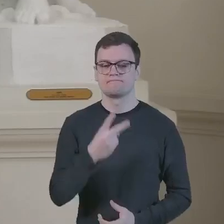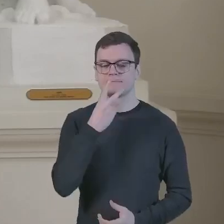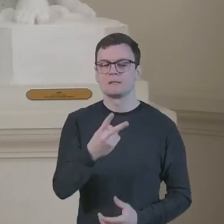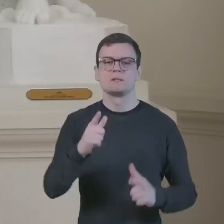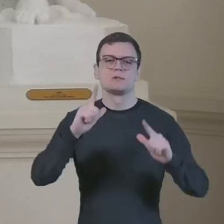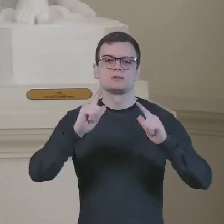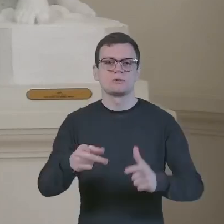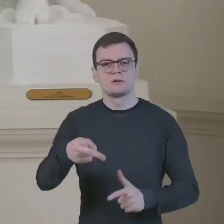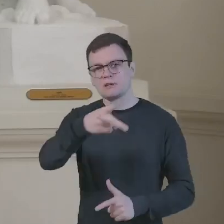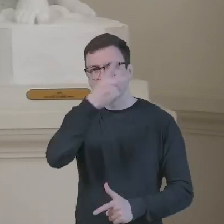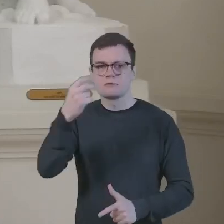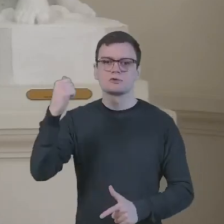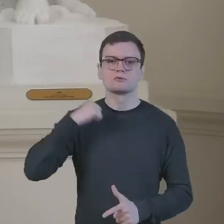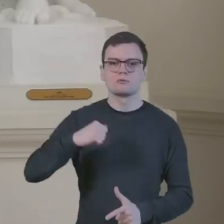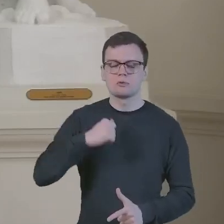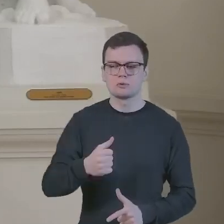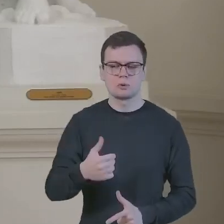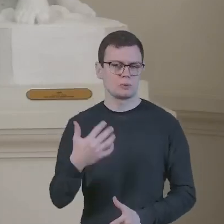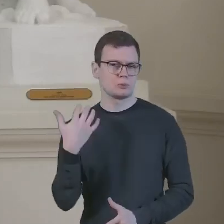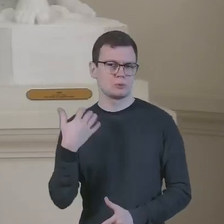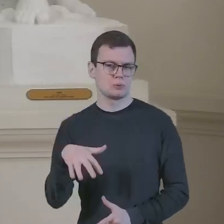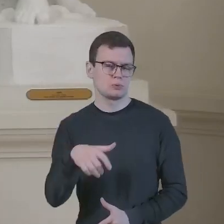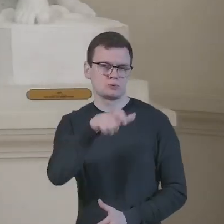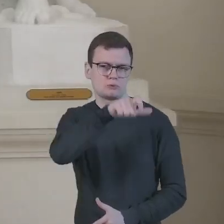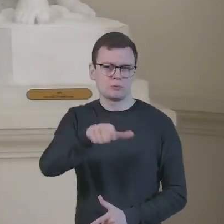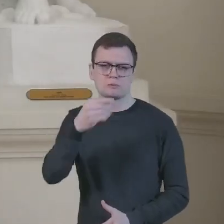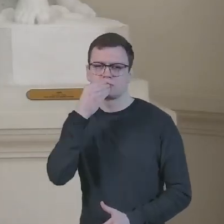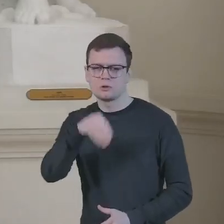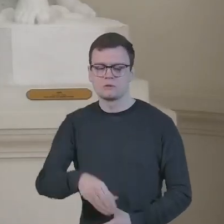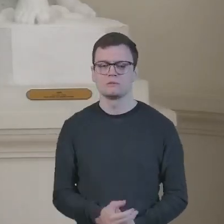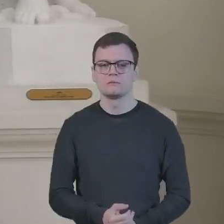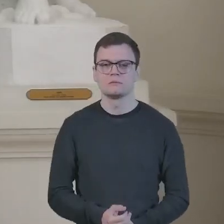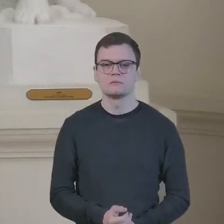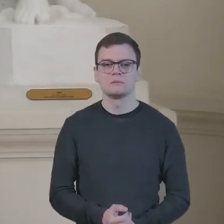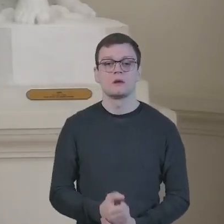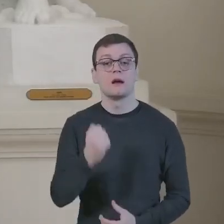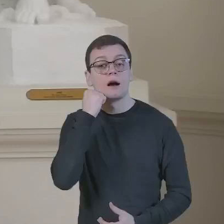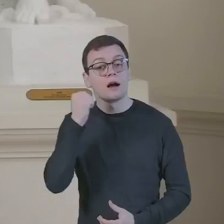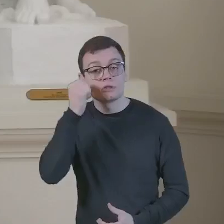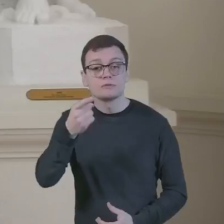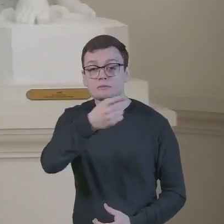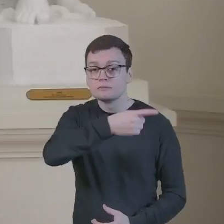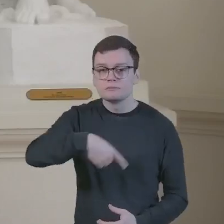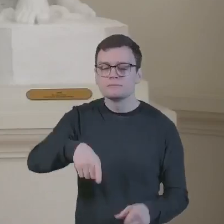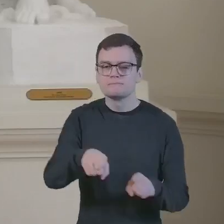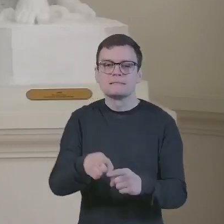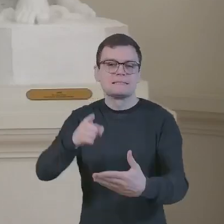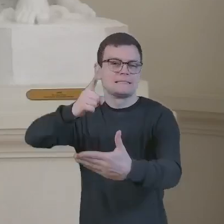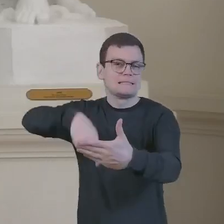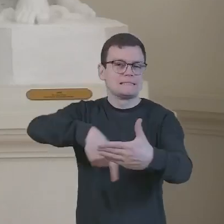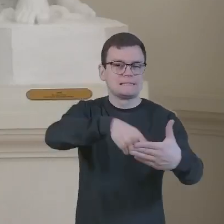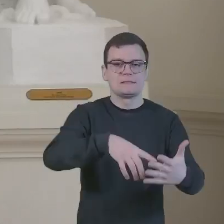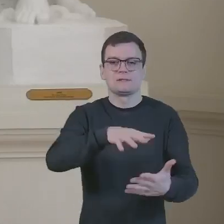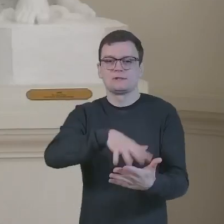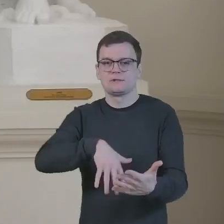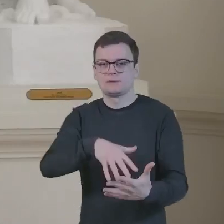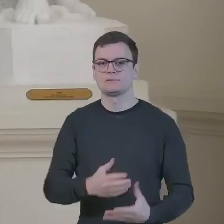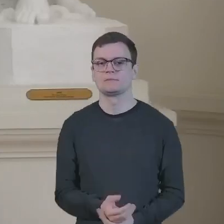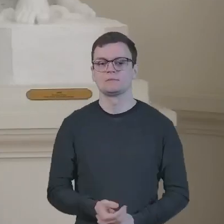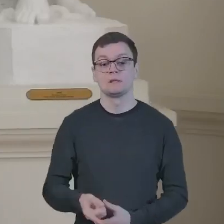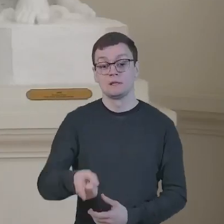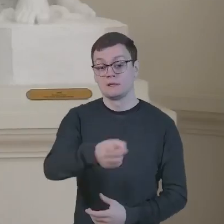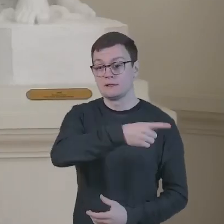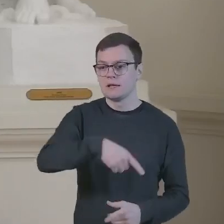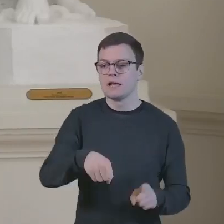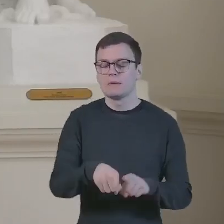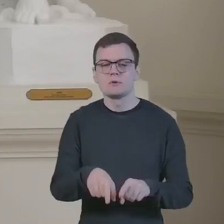of the Lithuanian people. We remain grateful and we continue to count on you. You continue to demonstrate this